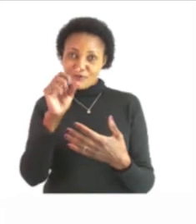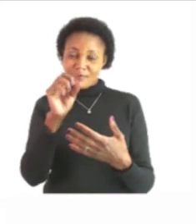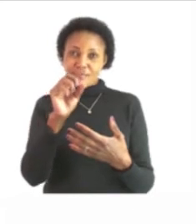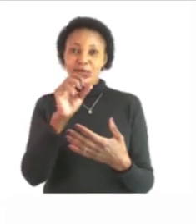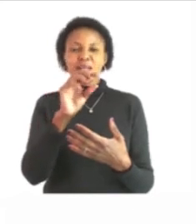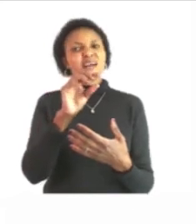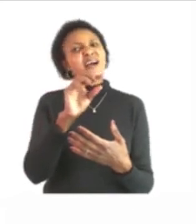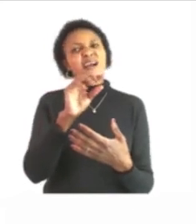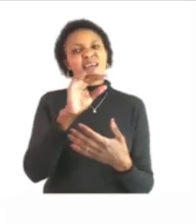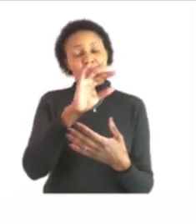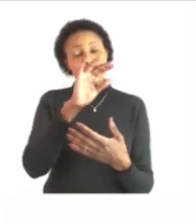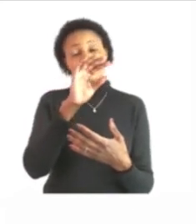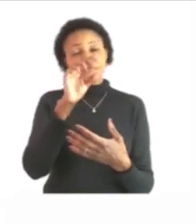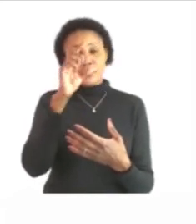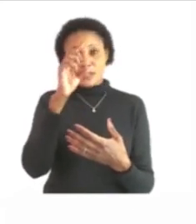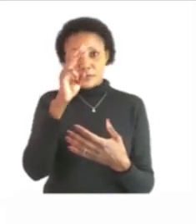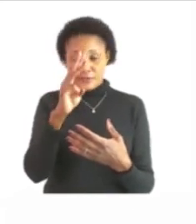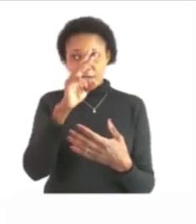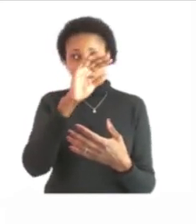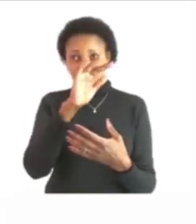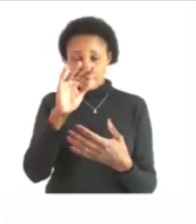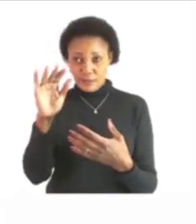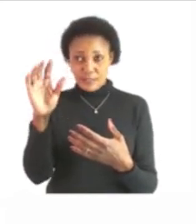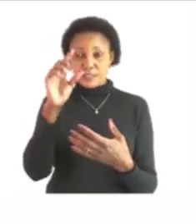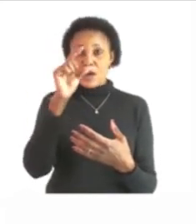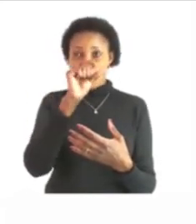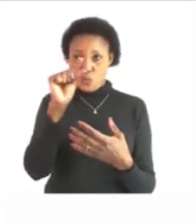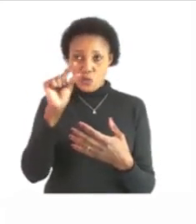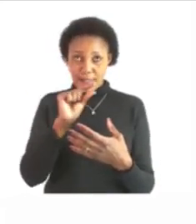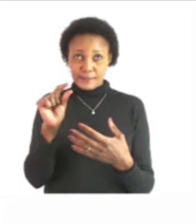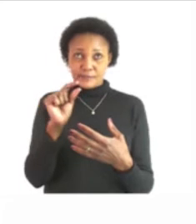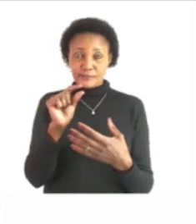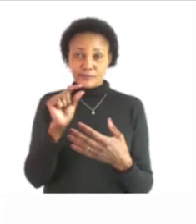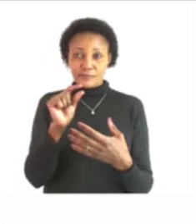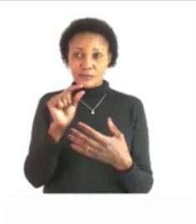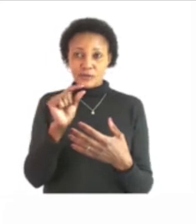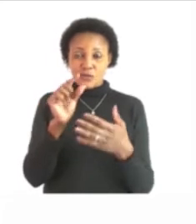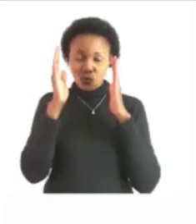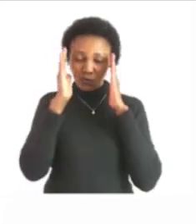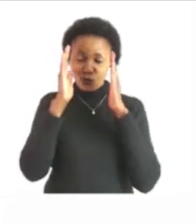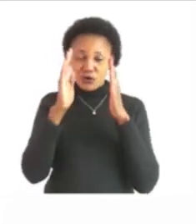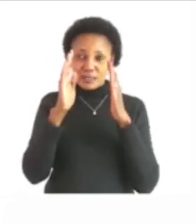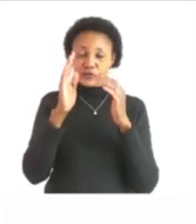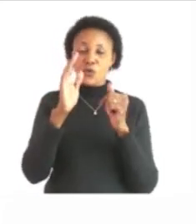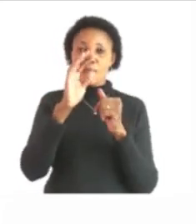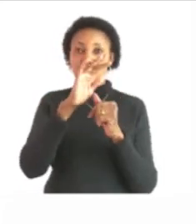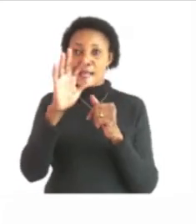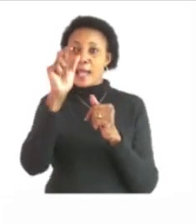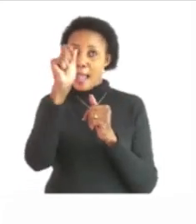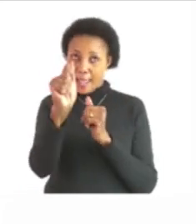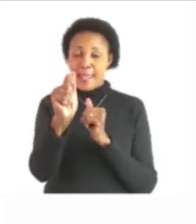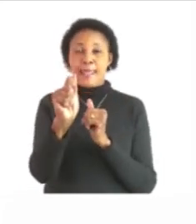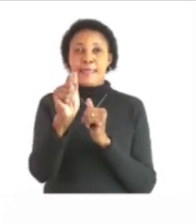today with, we are going to focus on the letter and the sound A. The